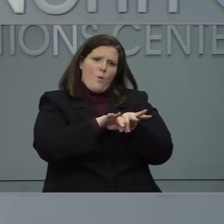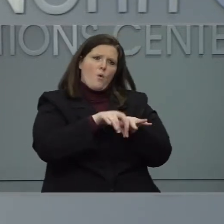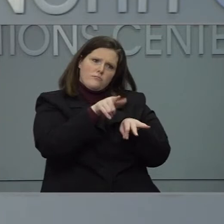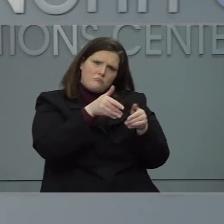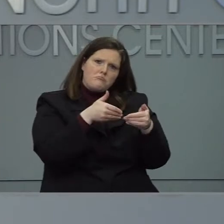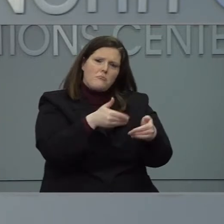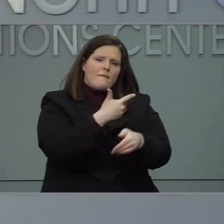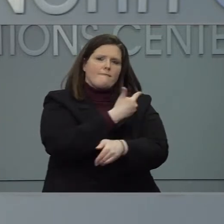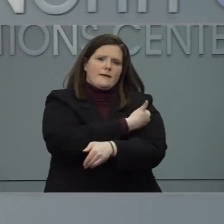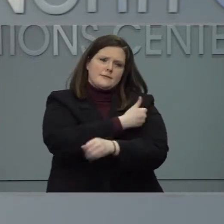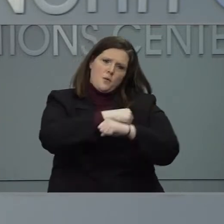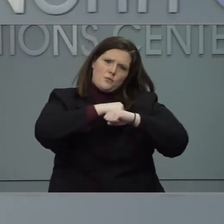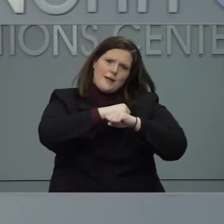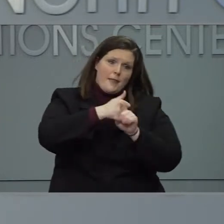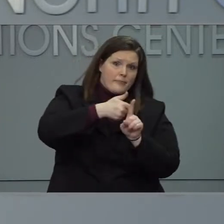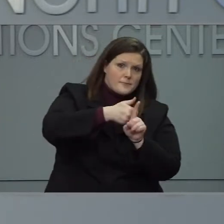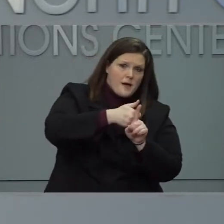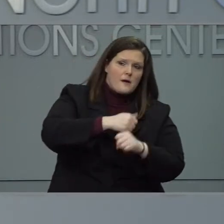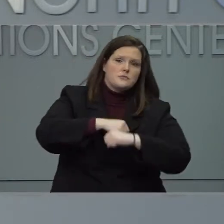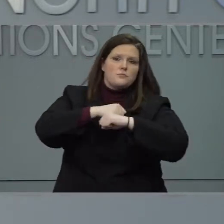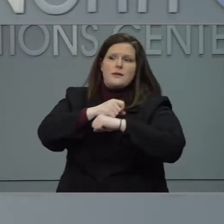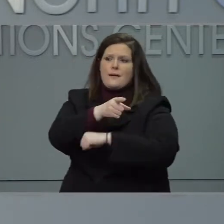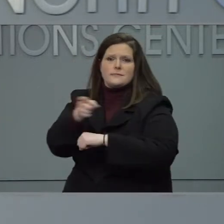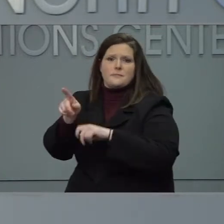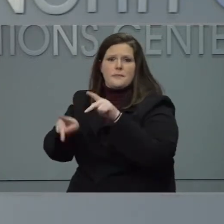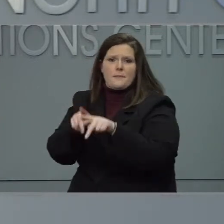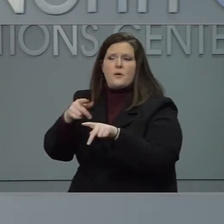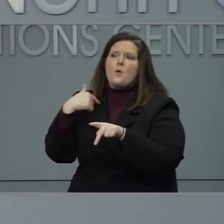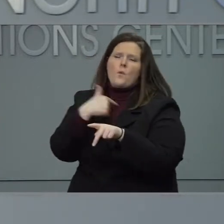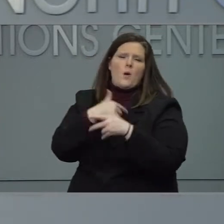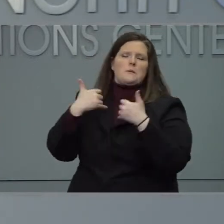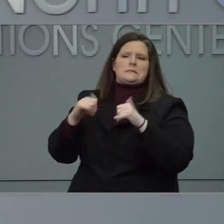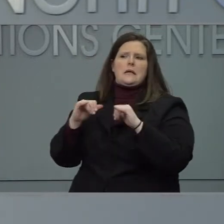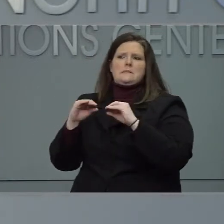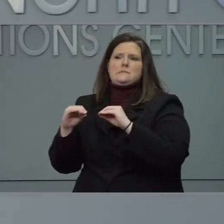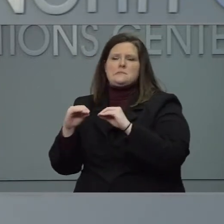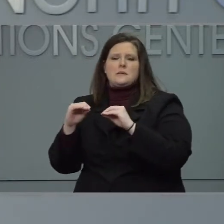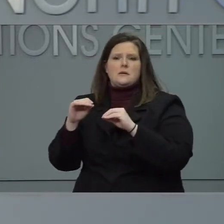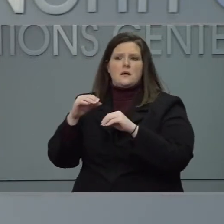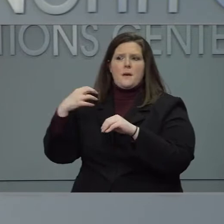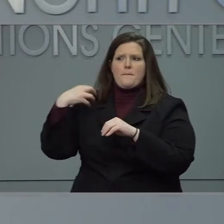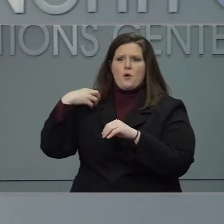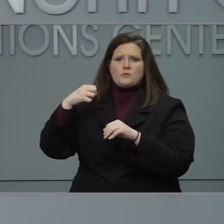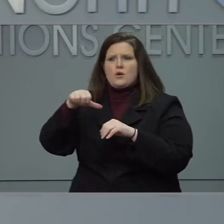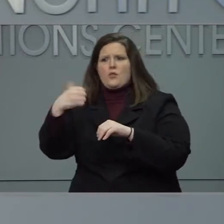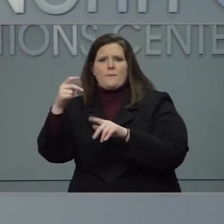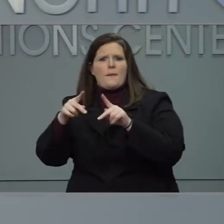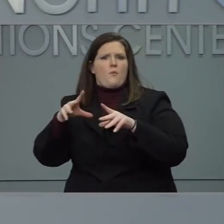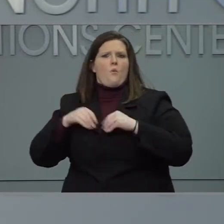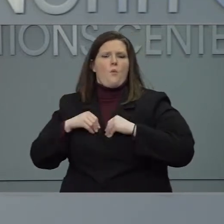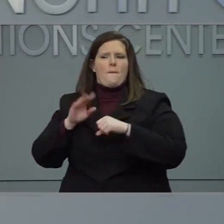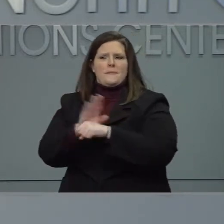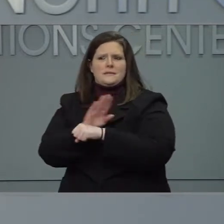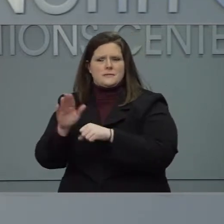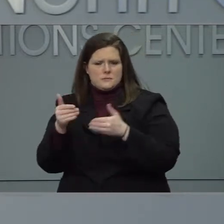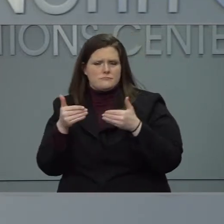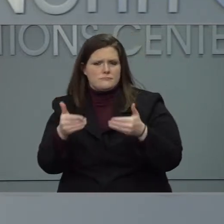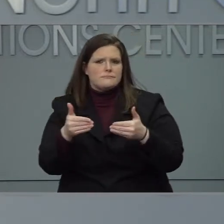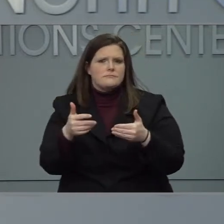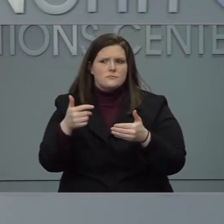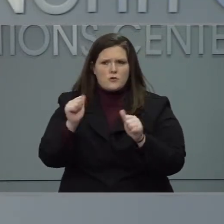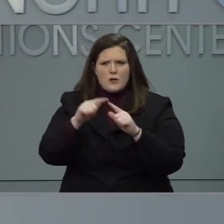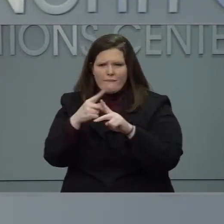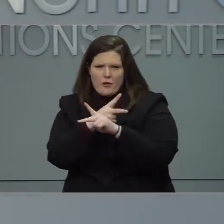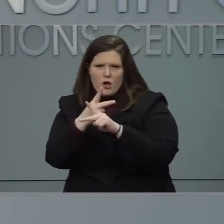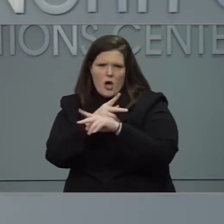public, and we're going to keep working with businesses and others to find the best way to do that. Would you want to contribute to that?